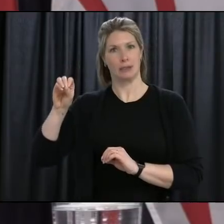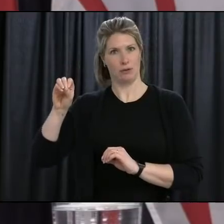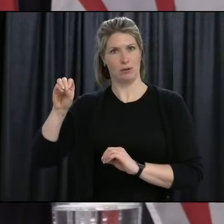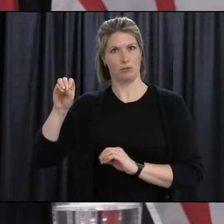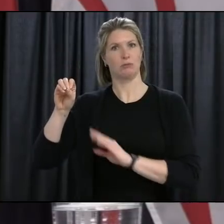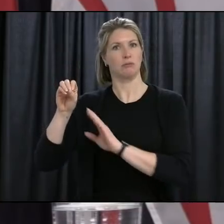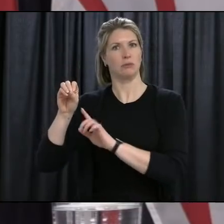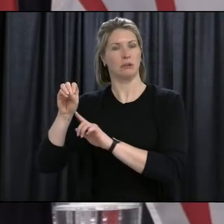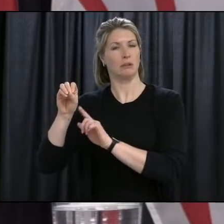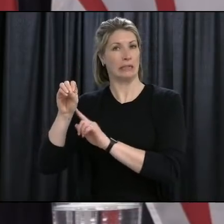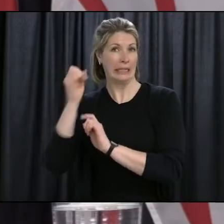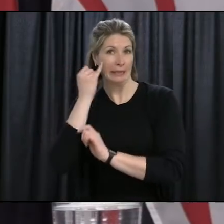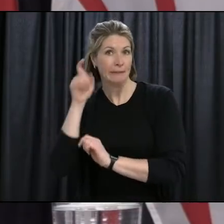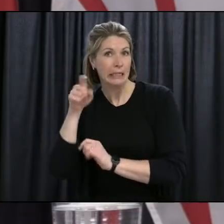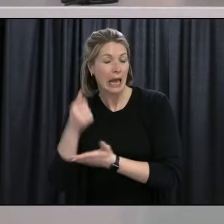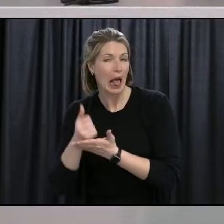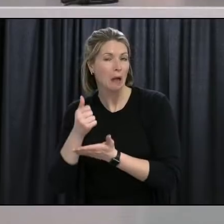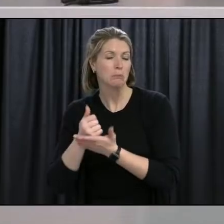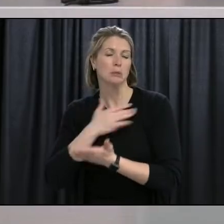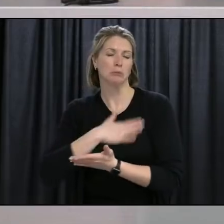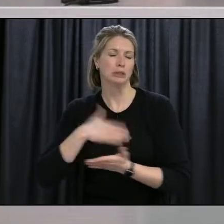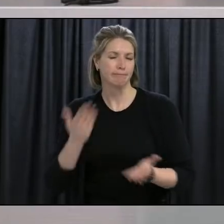Wonderful. Thank you very much, Premier.